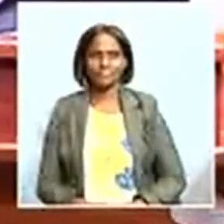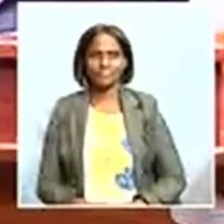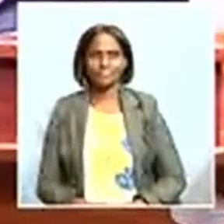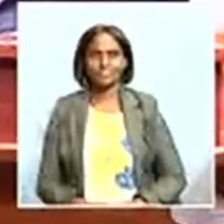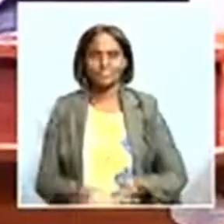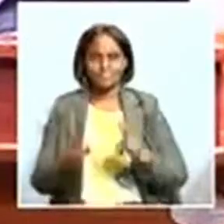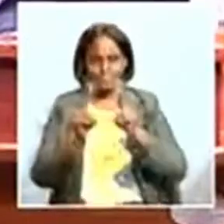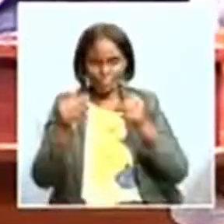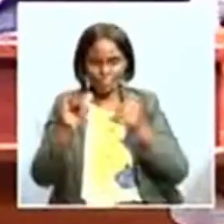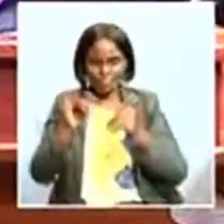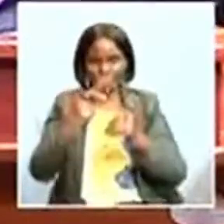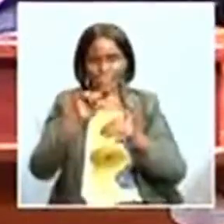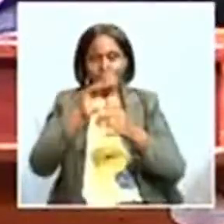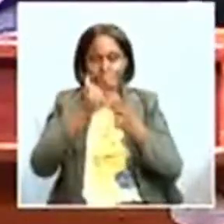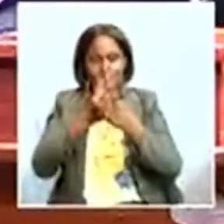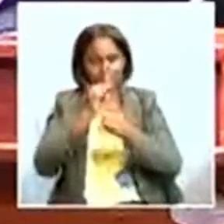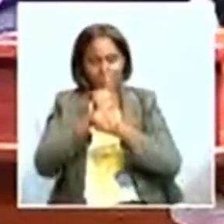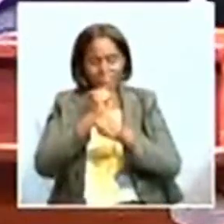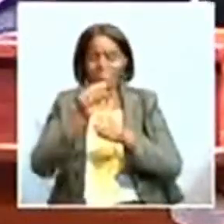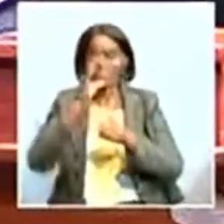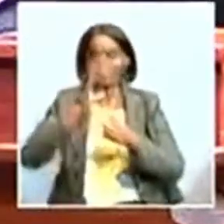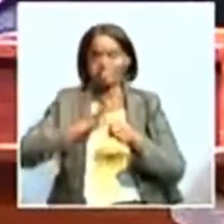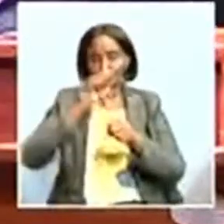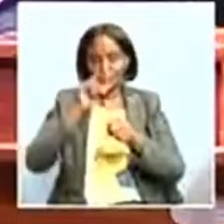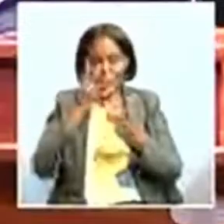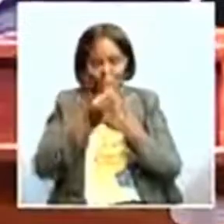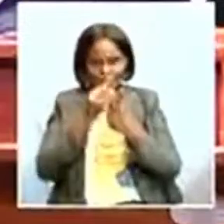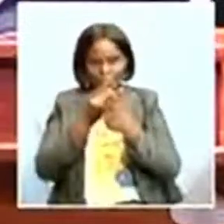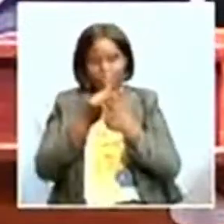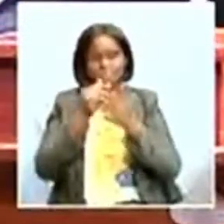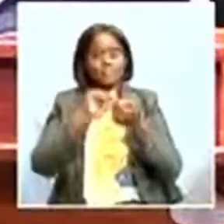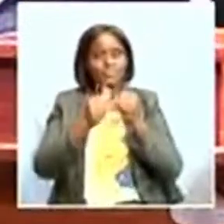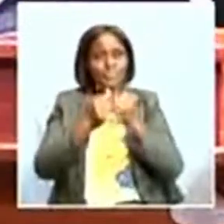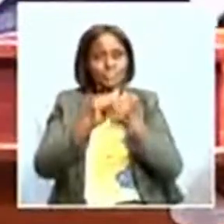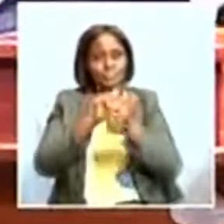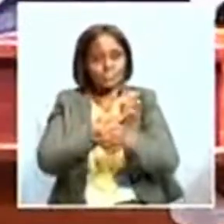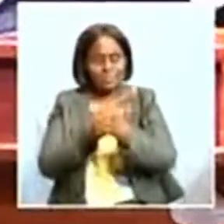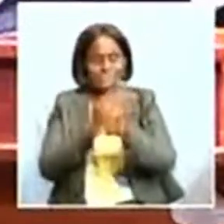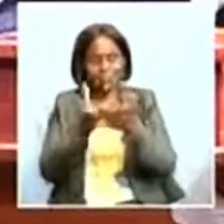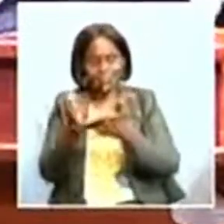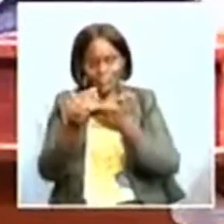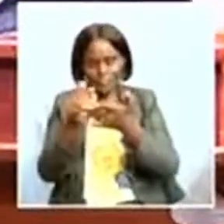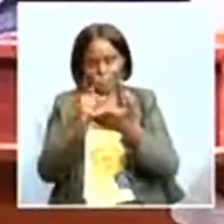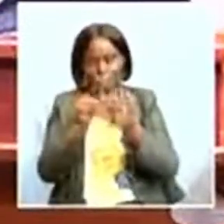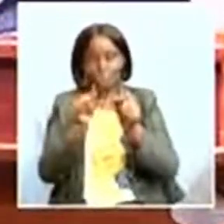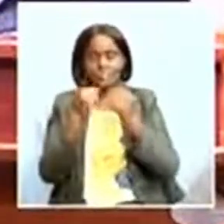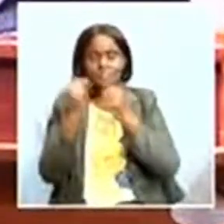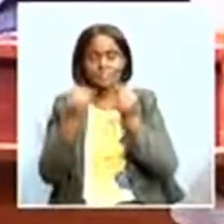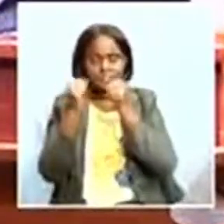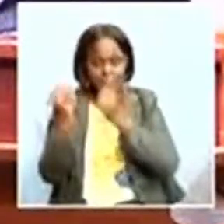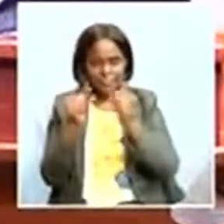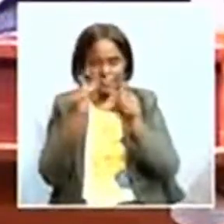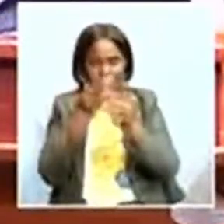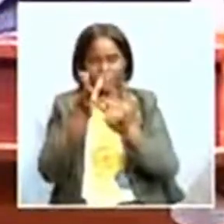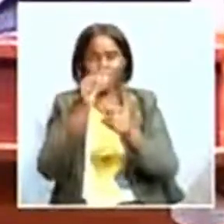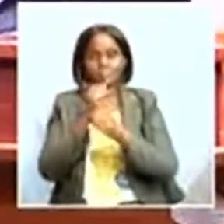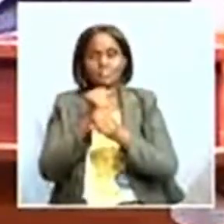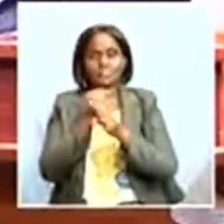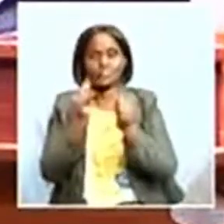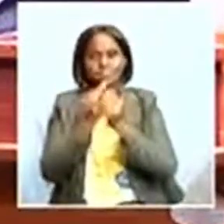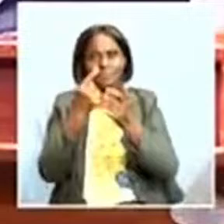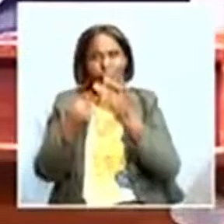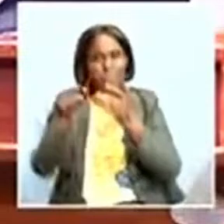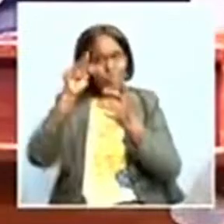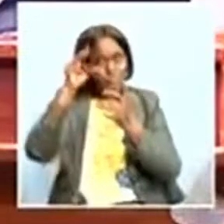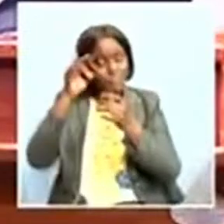So, despite these efforts, Madam Speaker, financial resource mobilization is being strengthened through collaboration with the